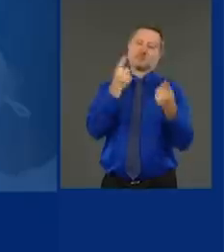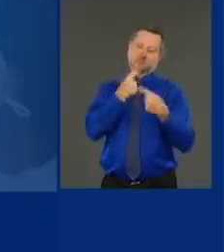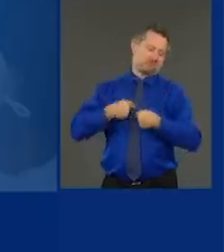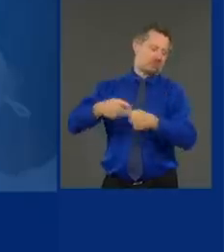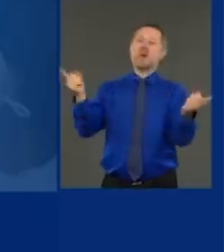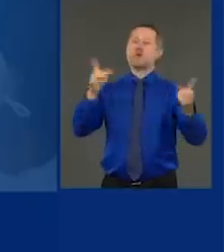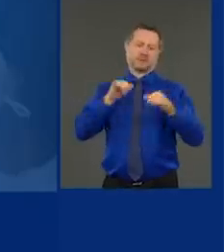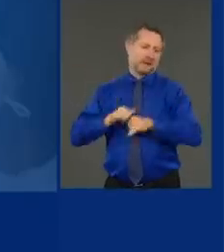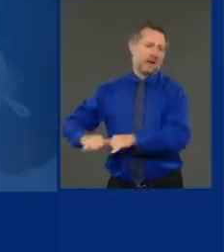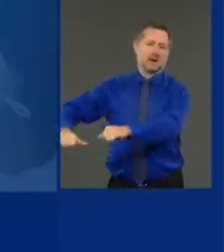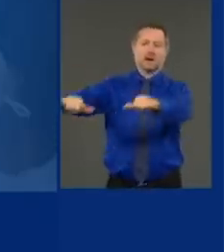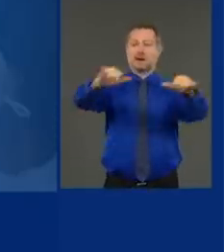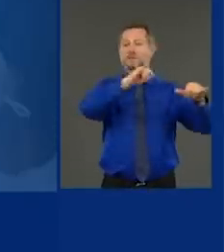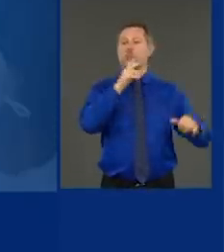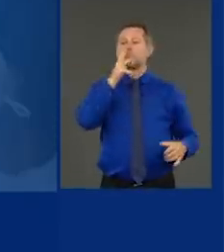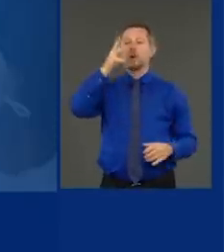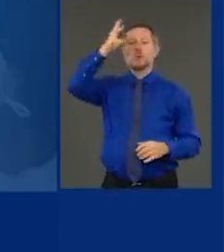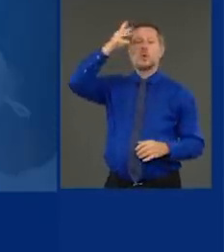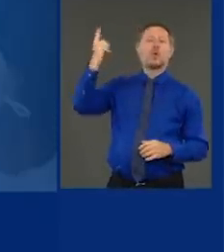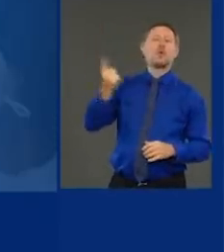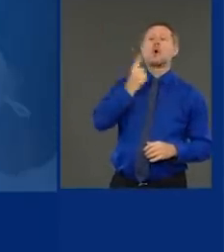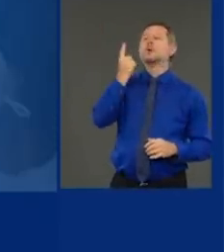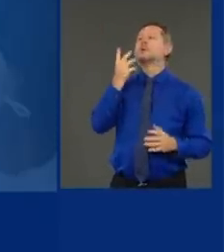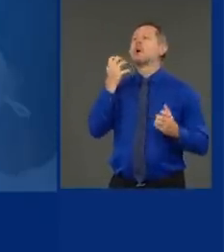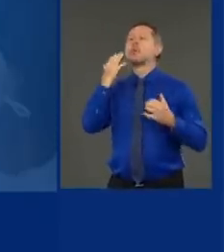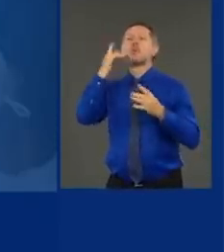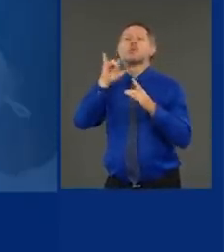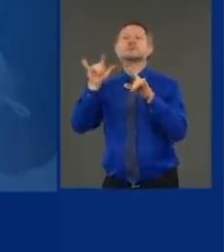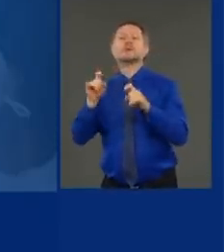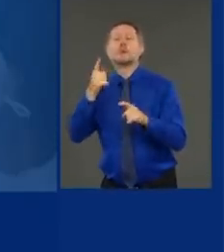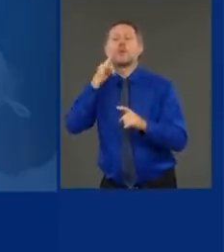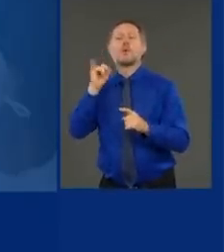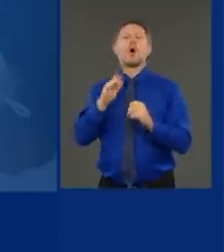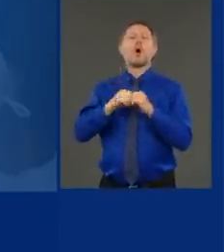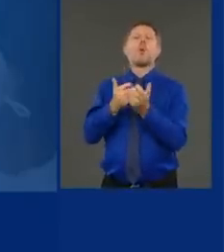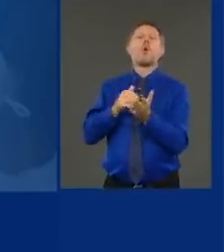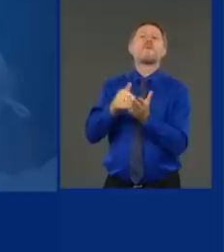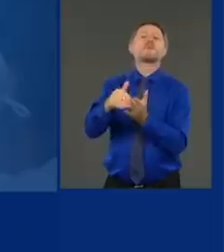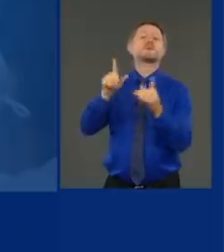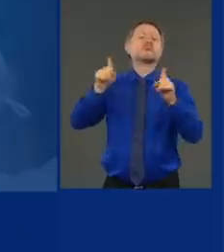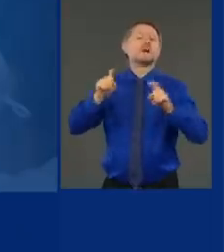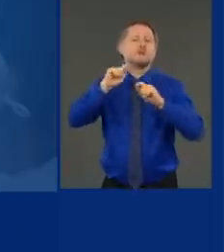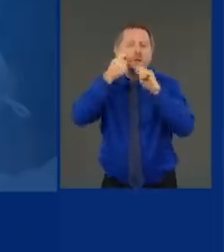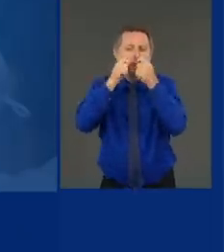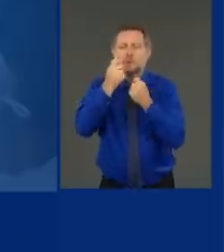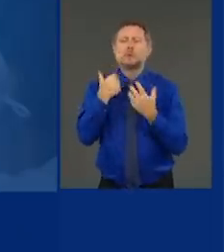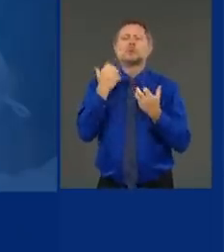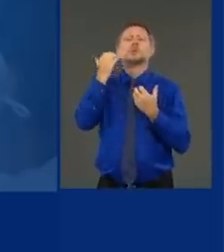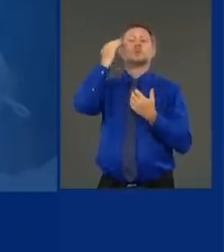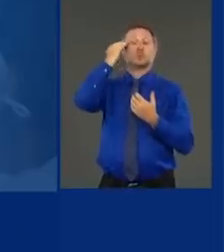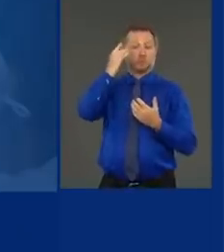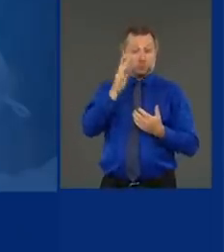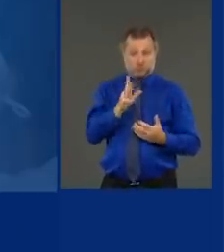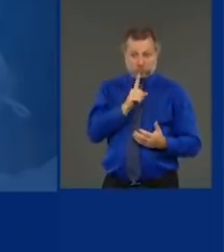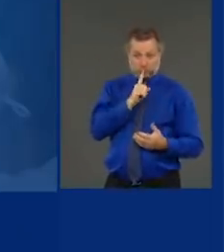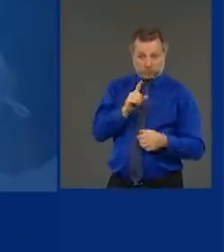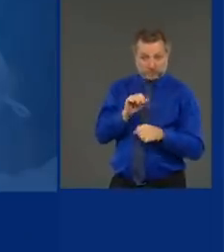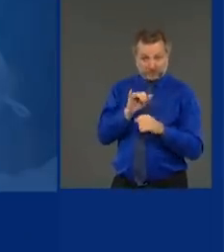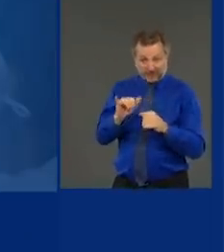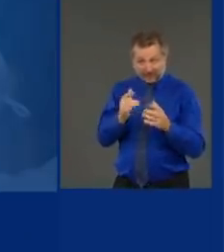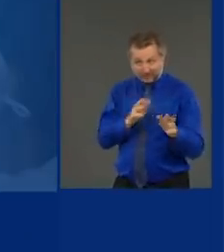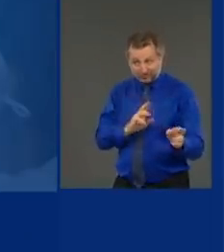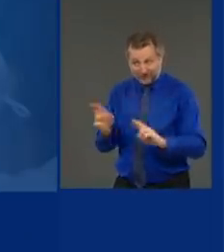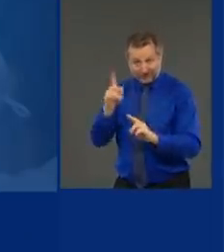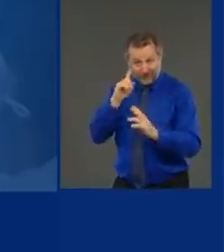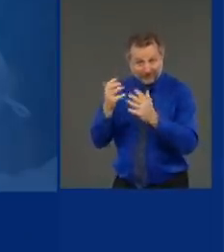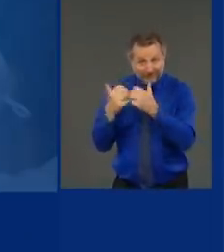How are you going to test? How many tests are you going to take? Are you sure you have them lined up? Are you sure those are